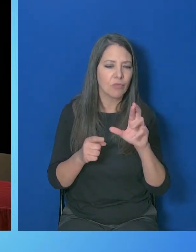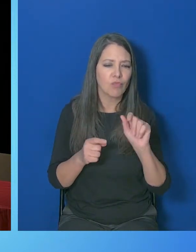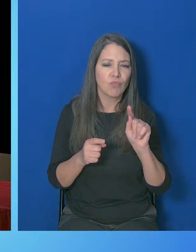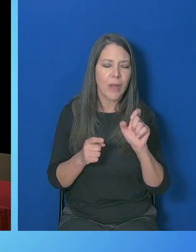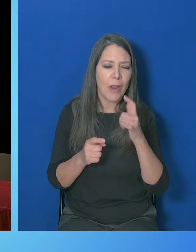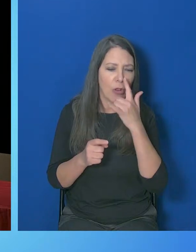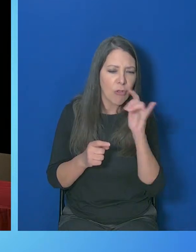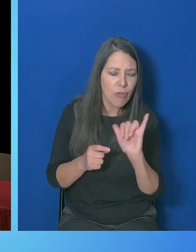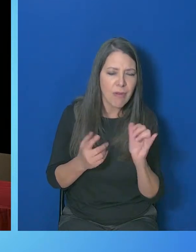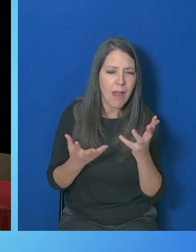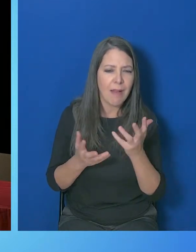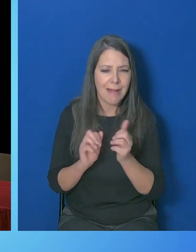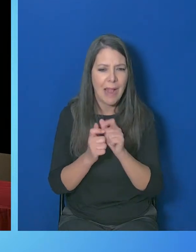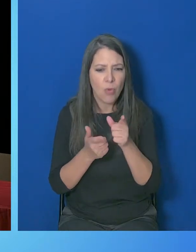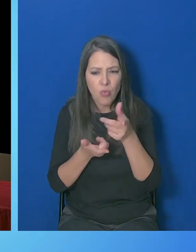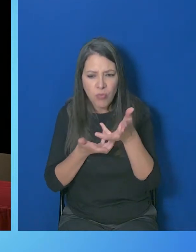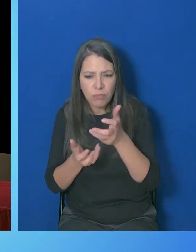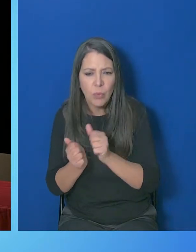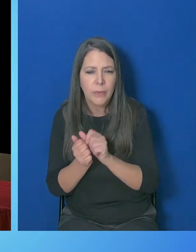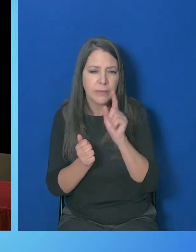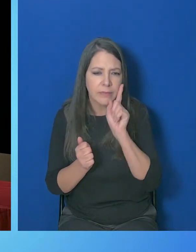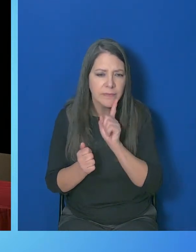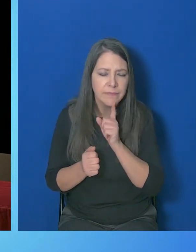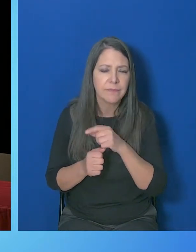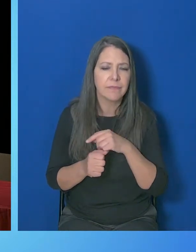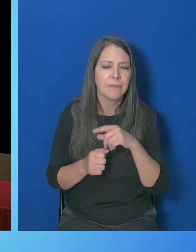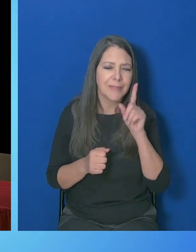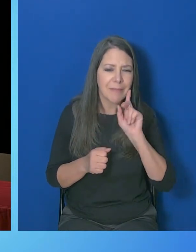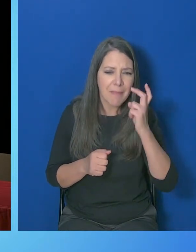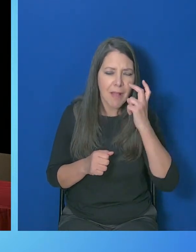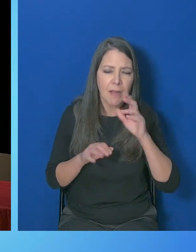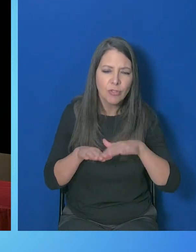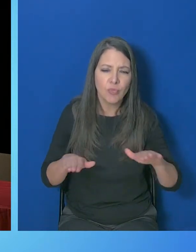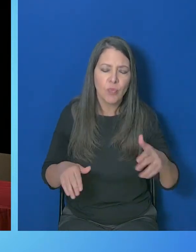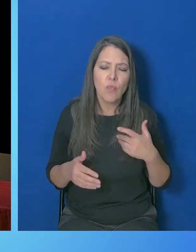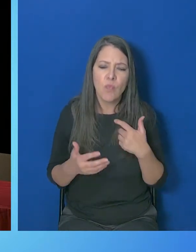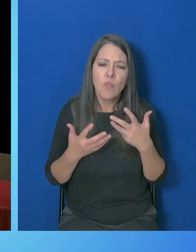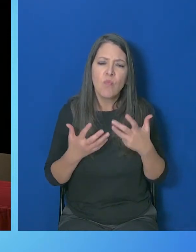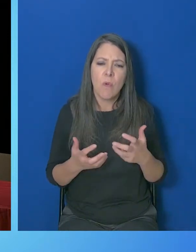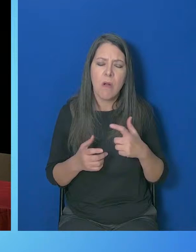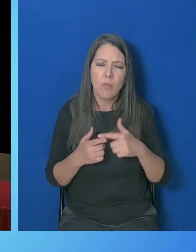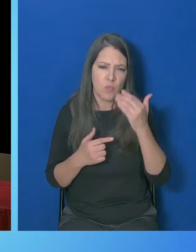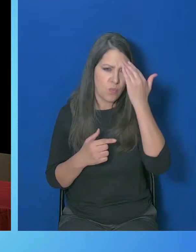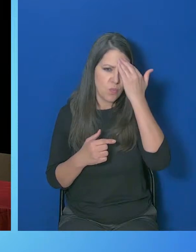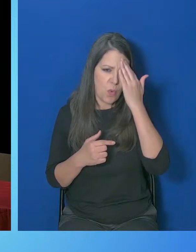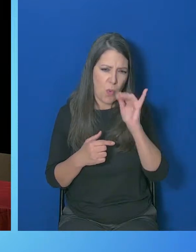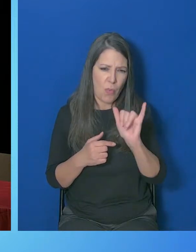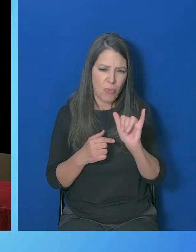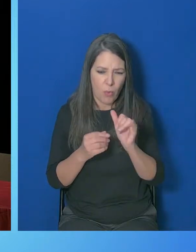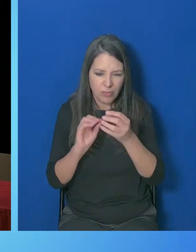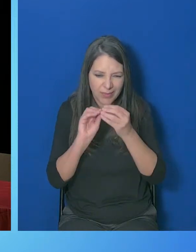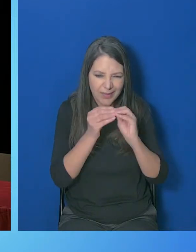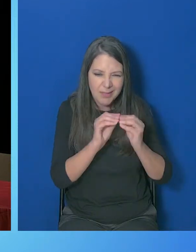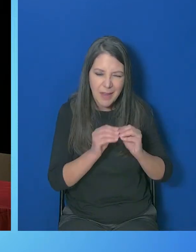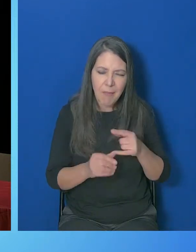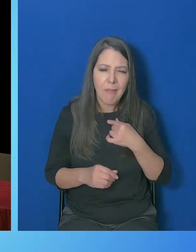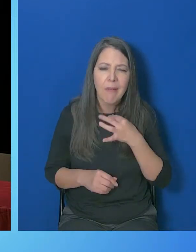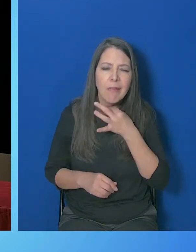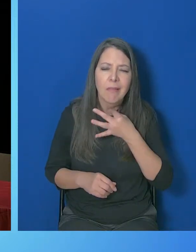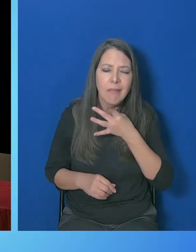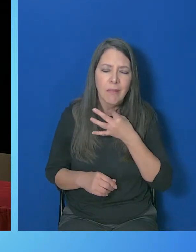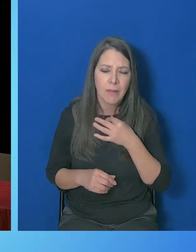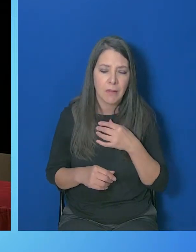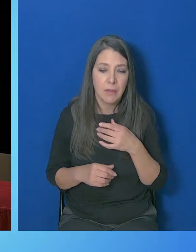however all of that works. That information I want to see, like numerically, broken down, maybe we should have some sort